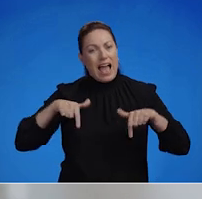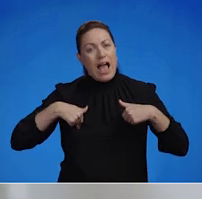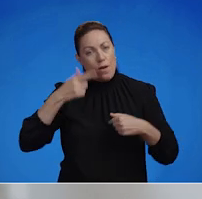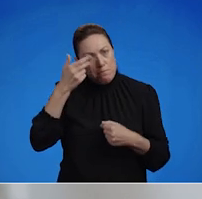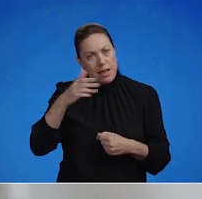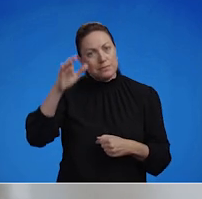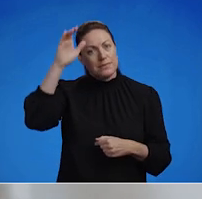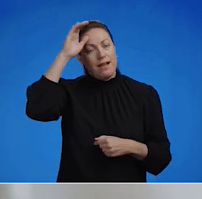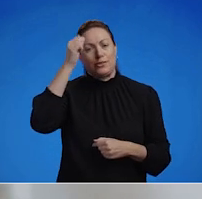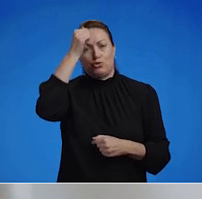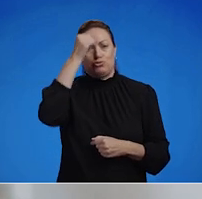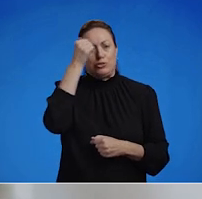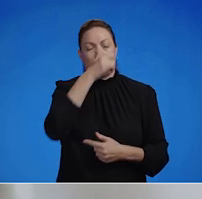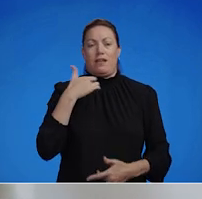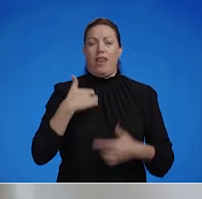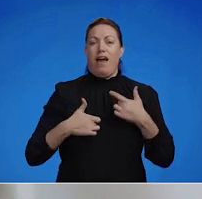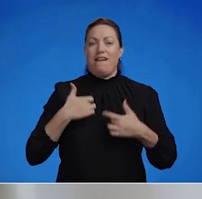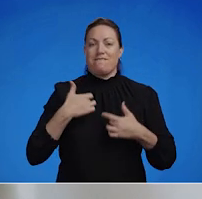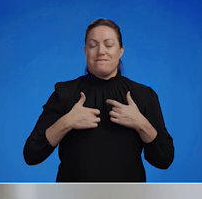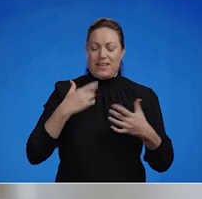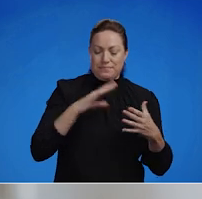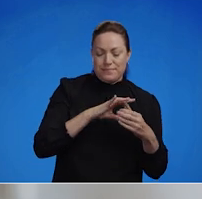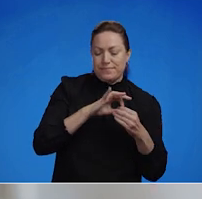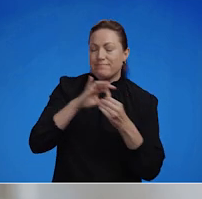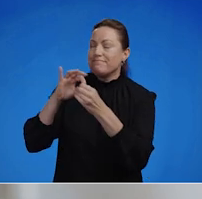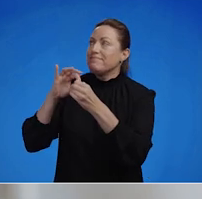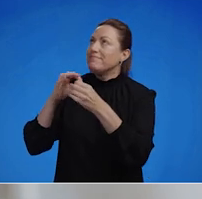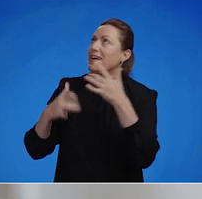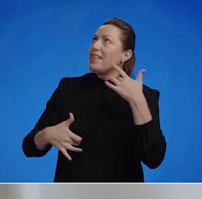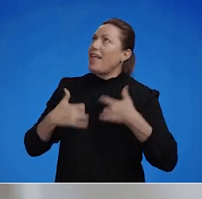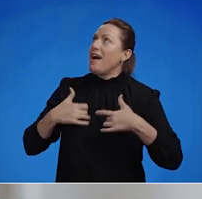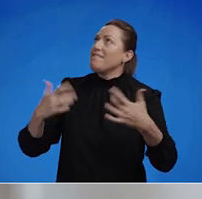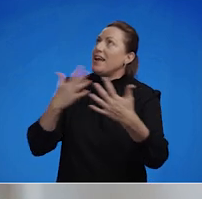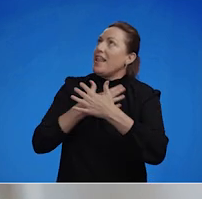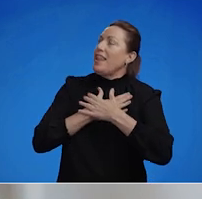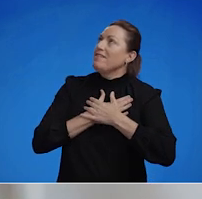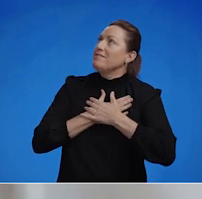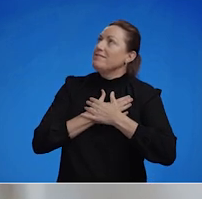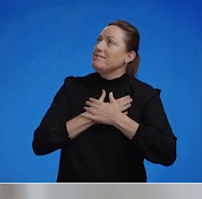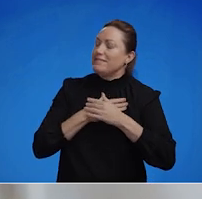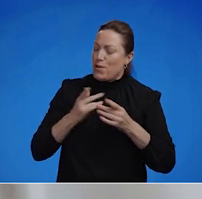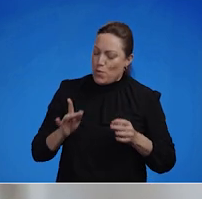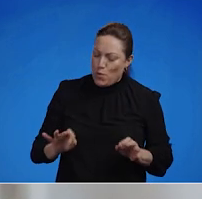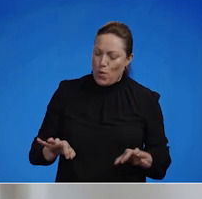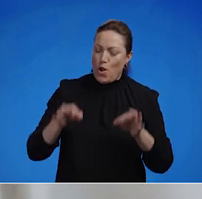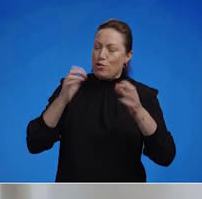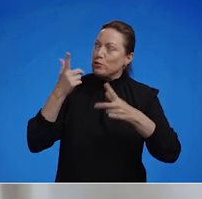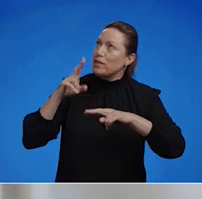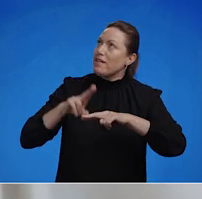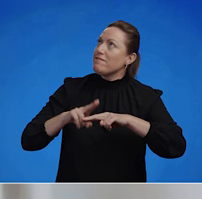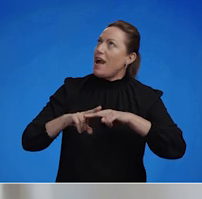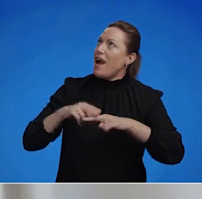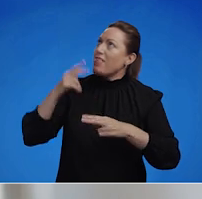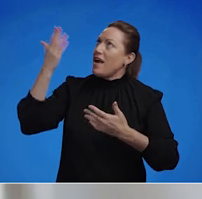Christian life, being drawn into that communion of life and love. Glory be to